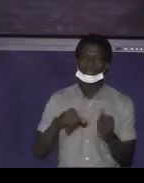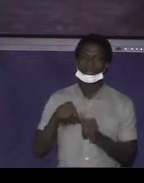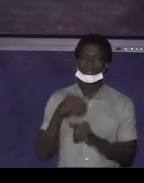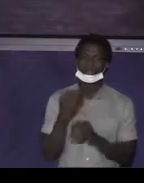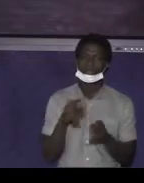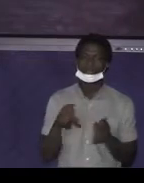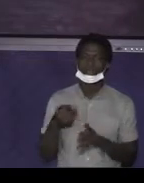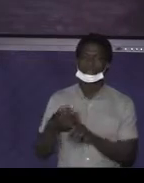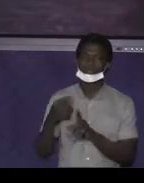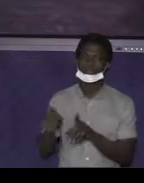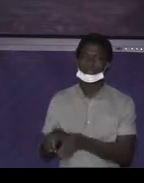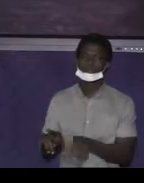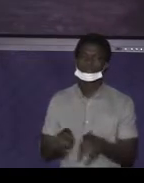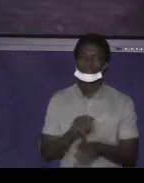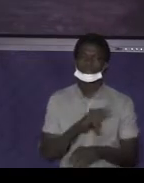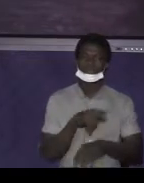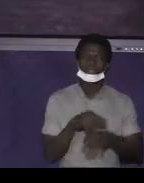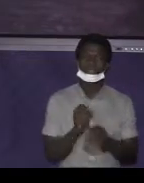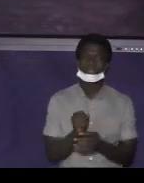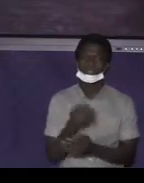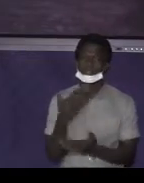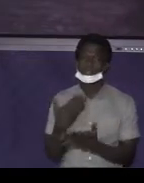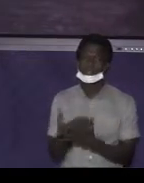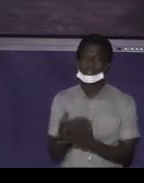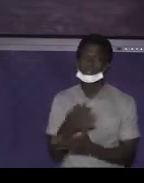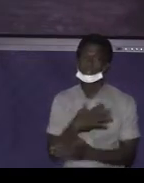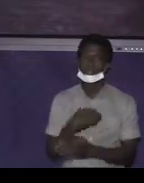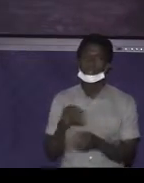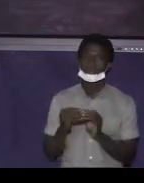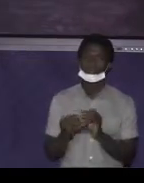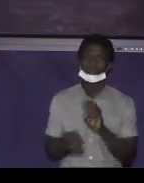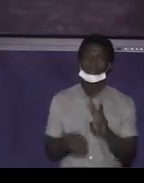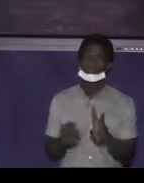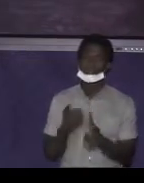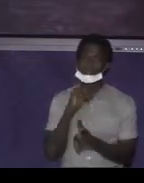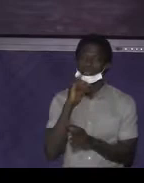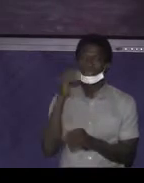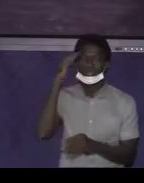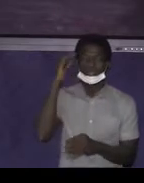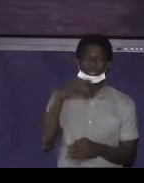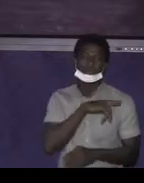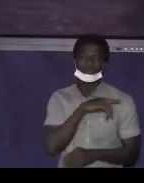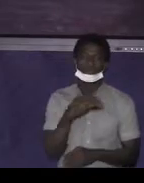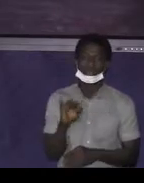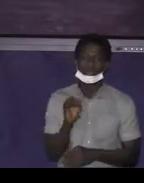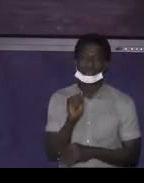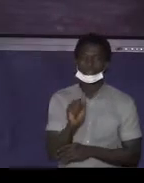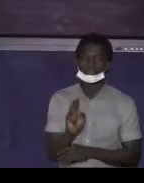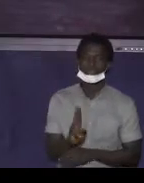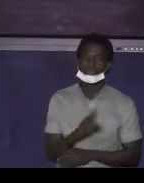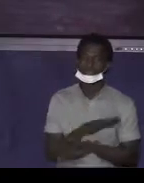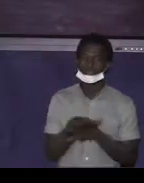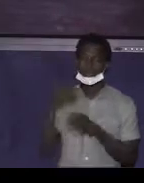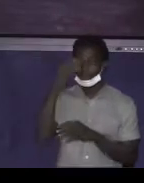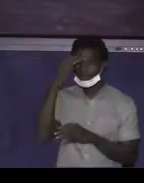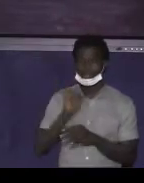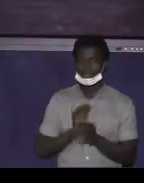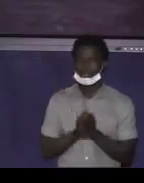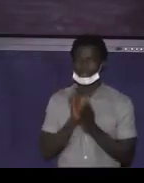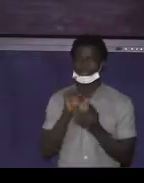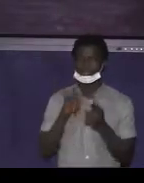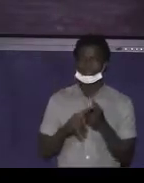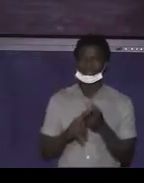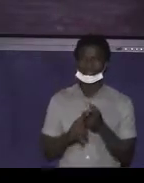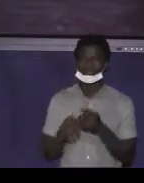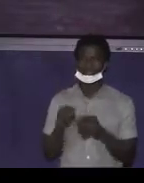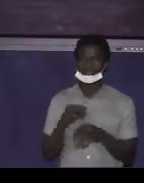of people from different nations. Good. And number two, where is the headquarters of AU? Don't forget I asked you to